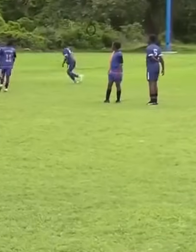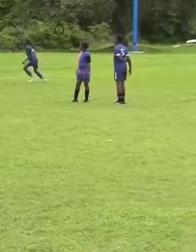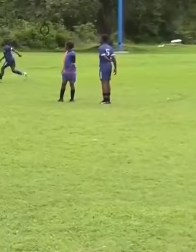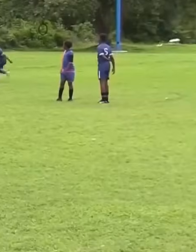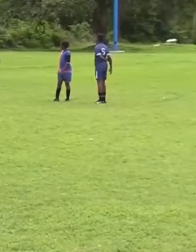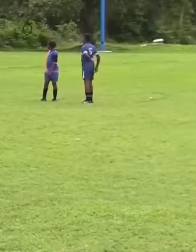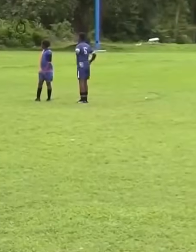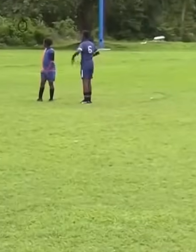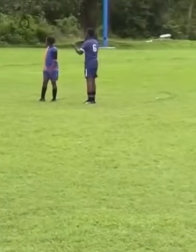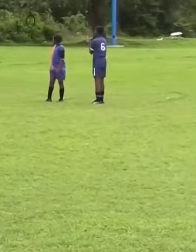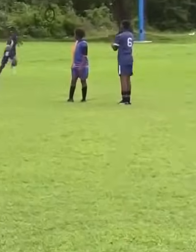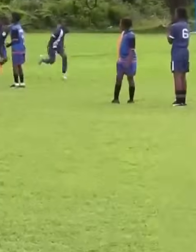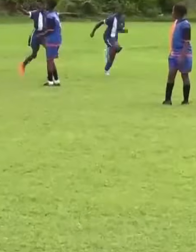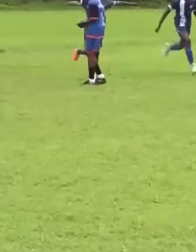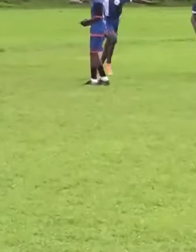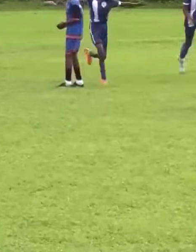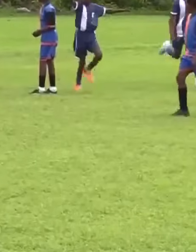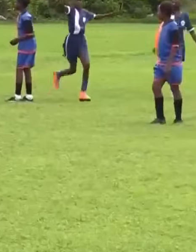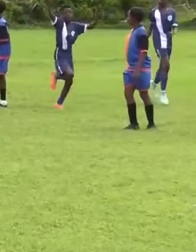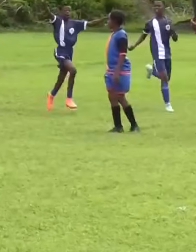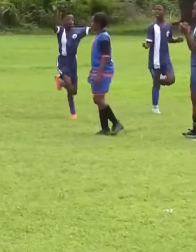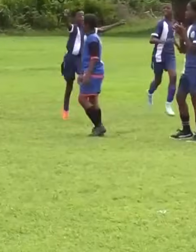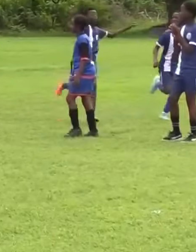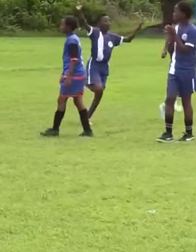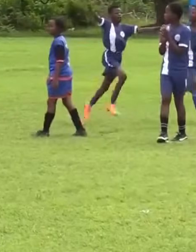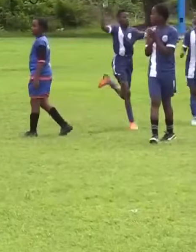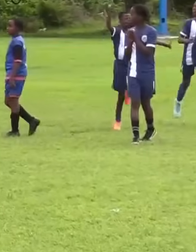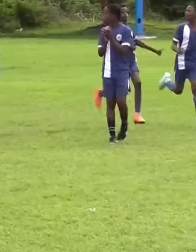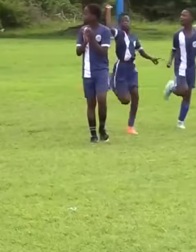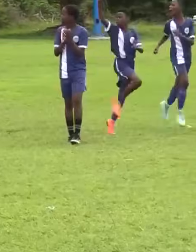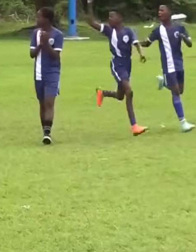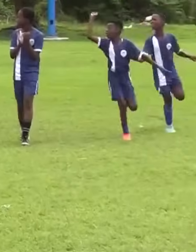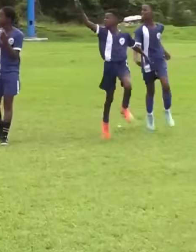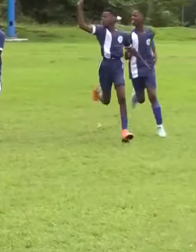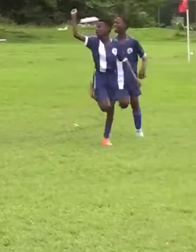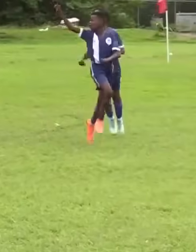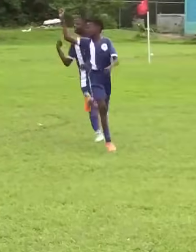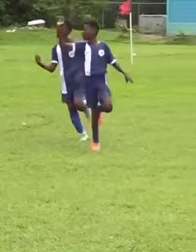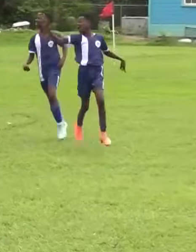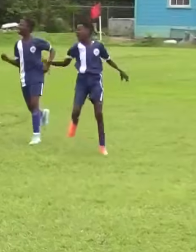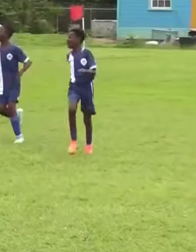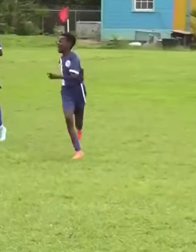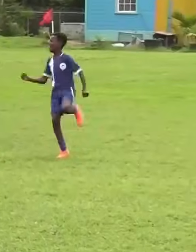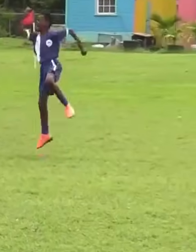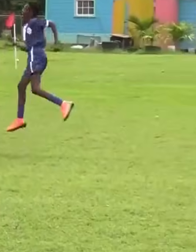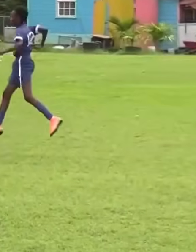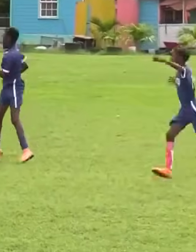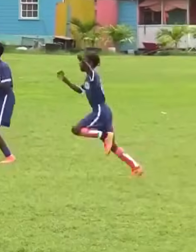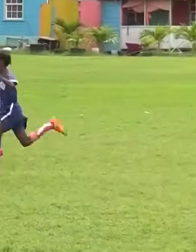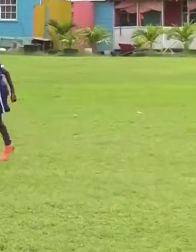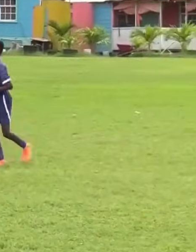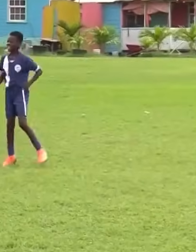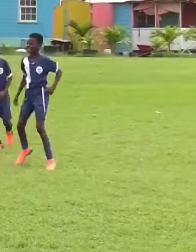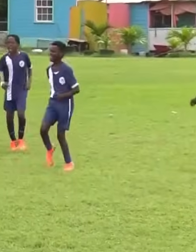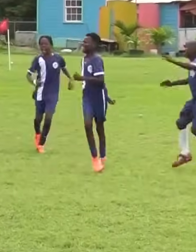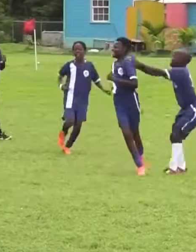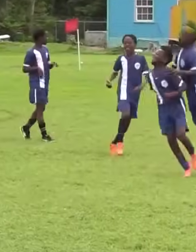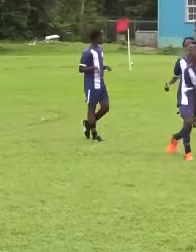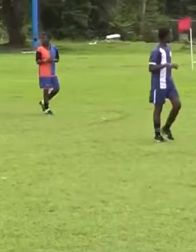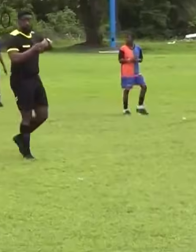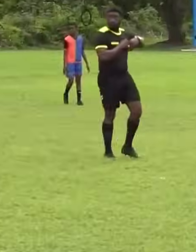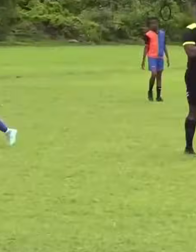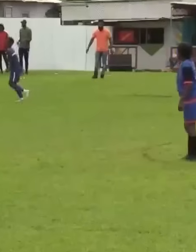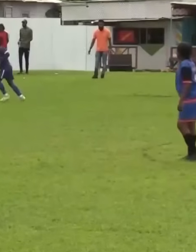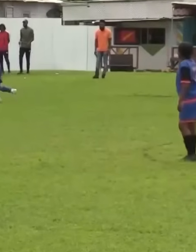a corner swung into the box, and Raquel May Alan Braffett is on target. George Lamming 1, Wilkie